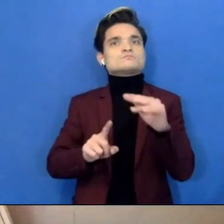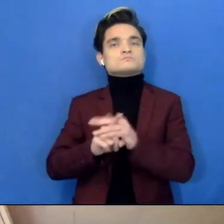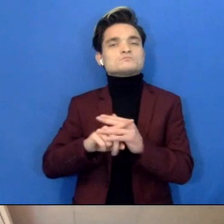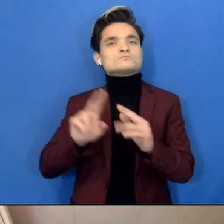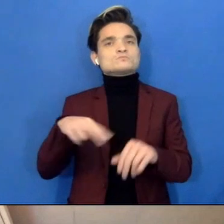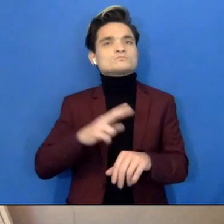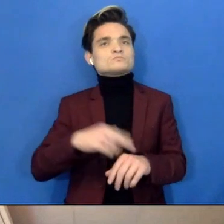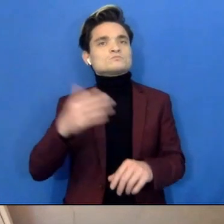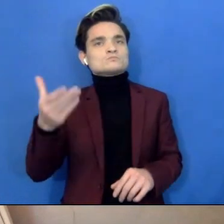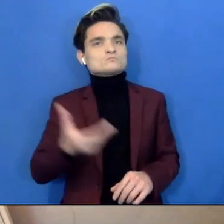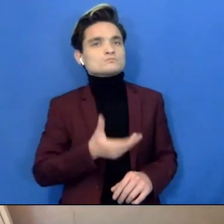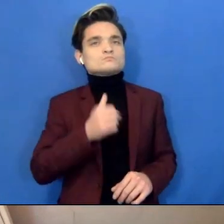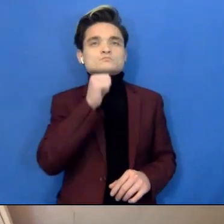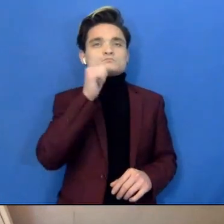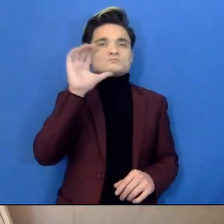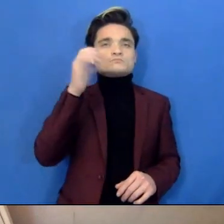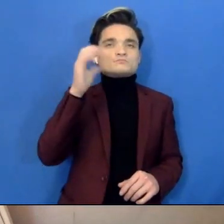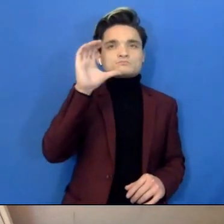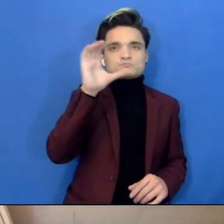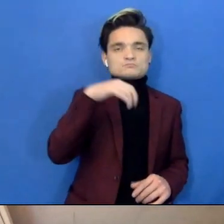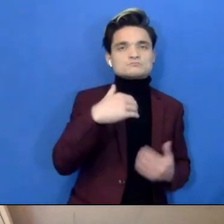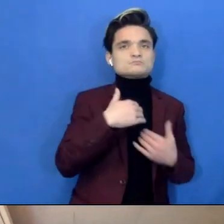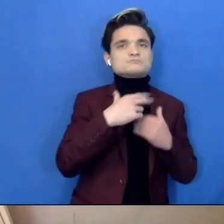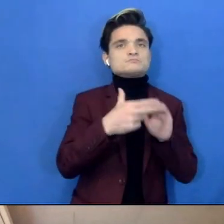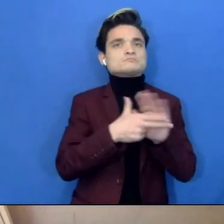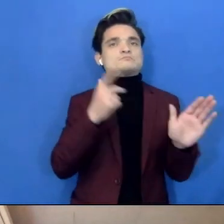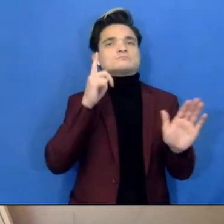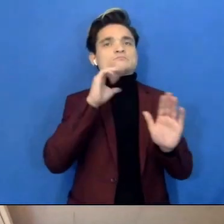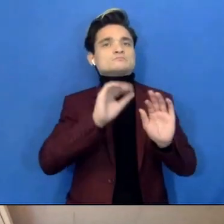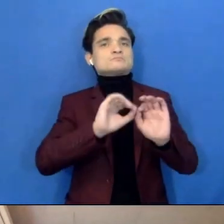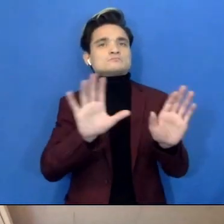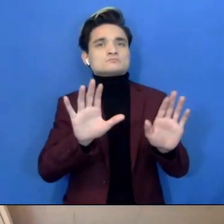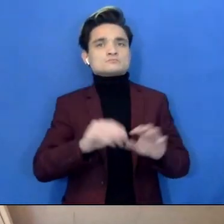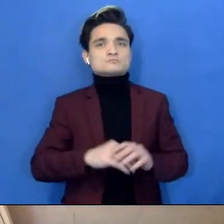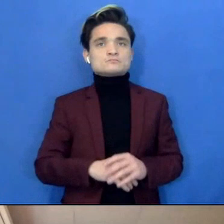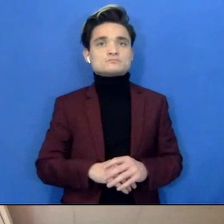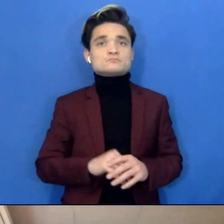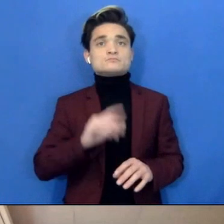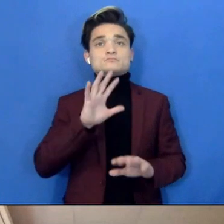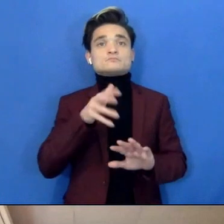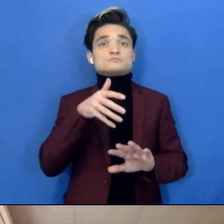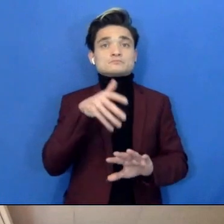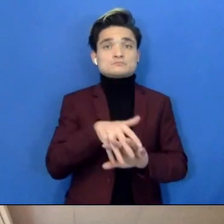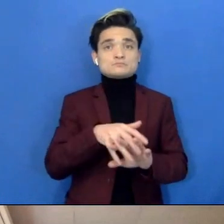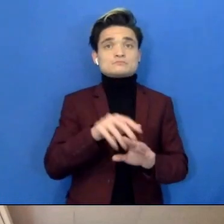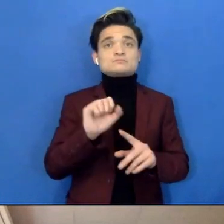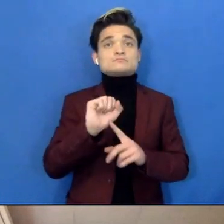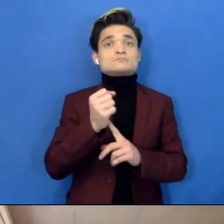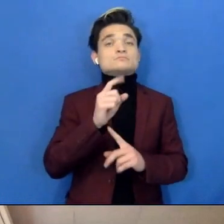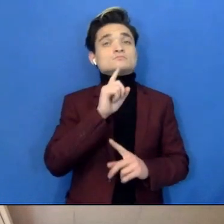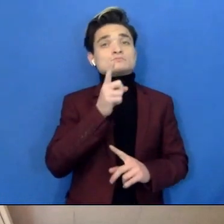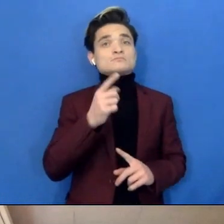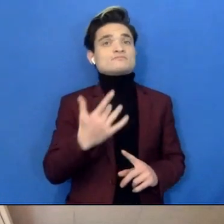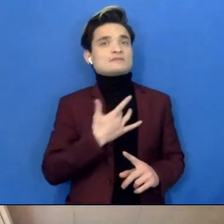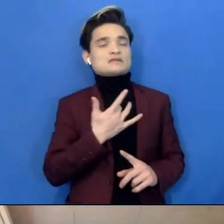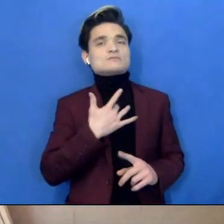explicit labeling, because it's kind of embedded into a situation where it feels natural. And I think we'll come back. We'll come back to